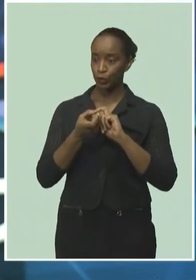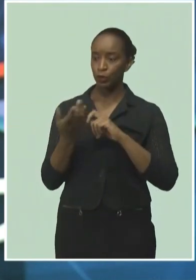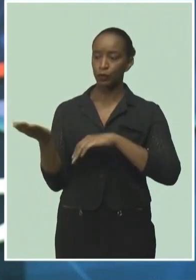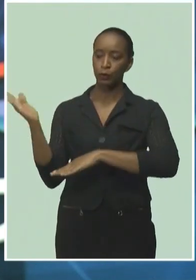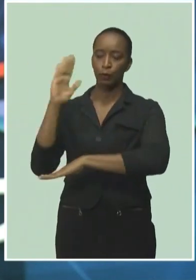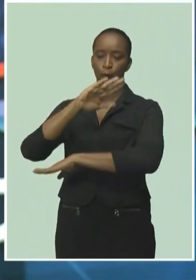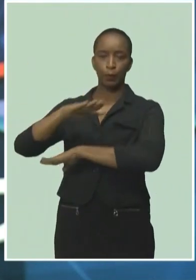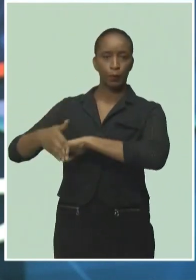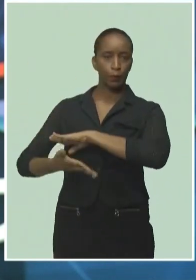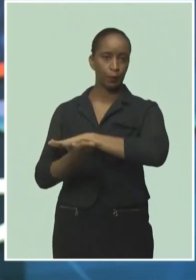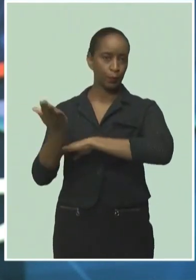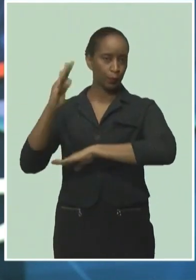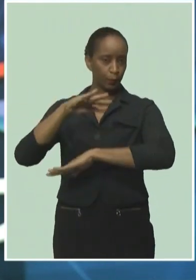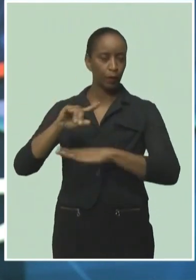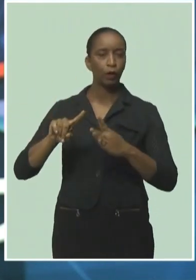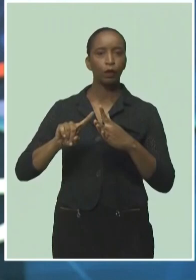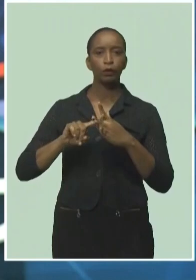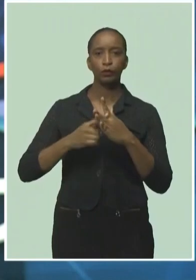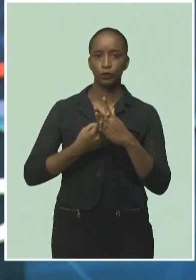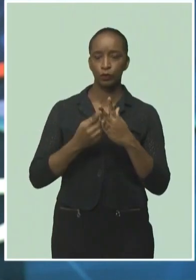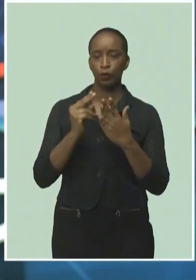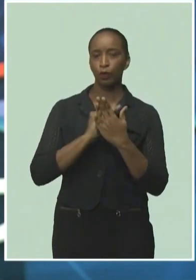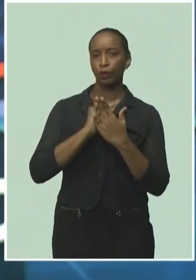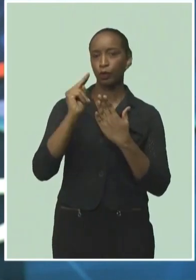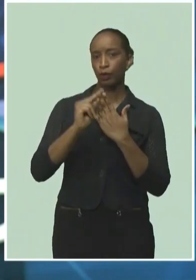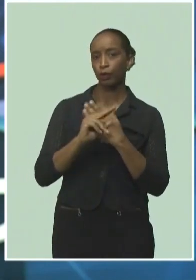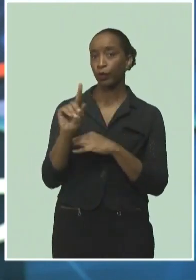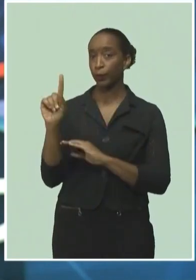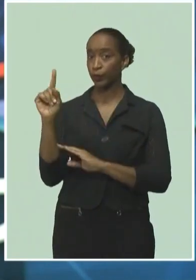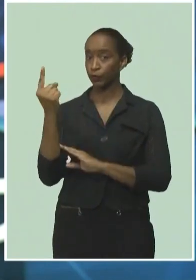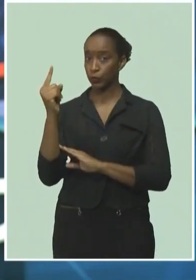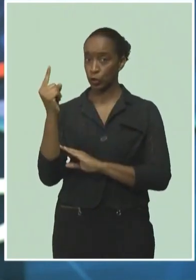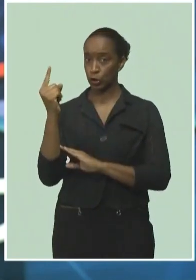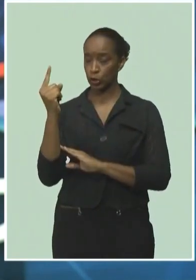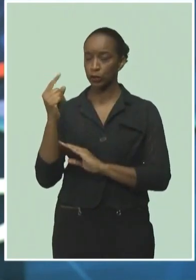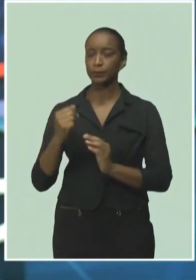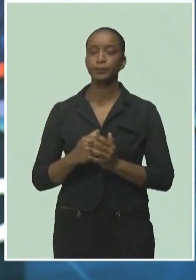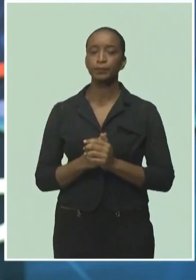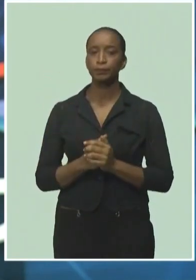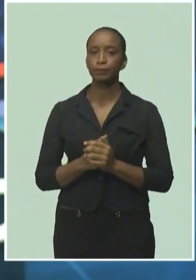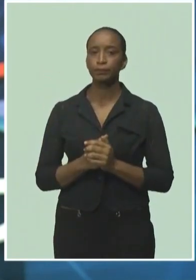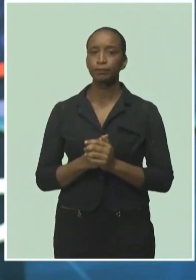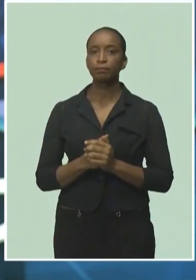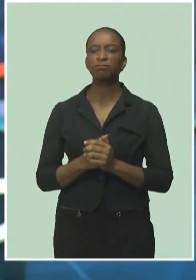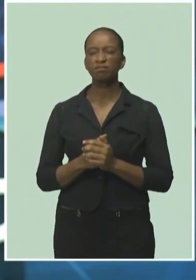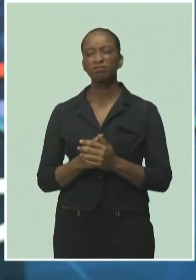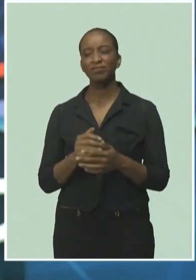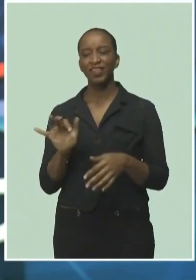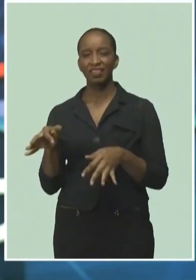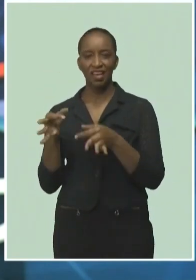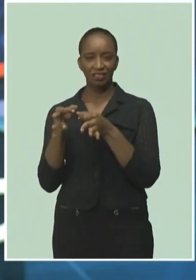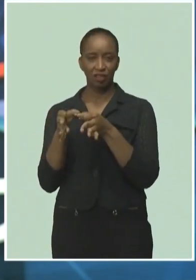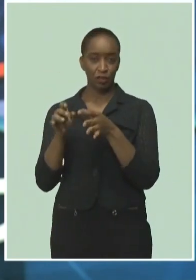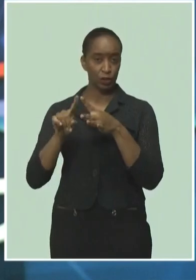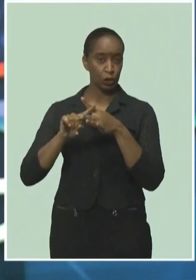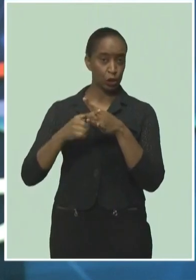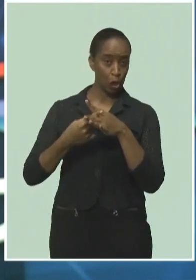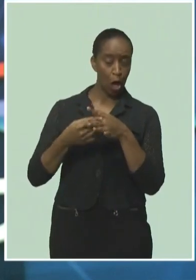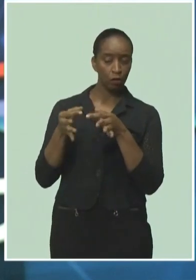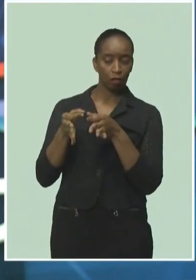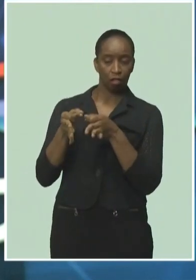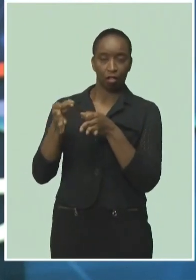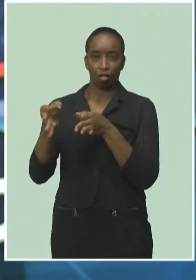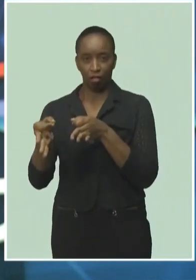on the 1st of November, a month later than planned, to allow for the hiring of additional staff and construction to be done to